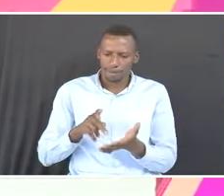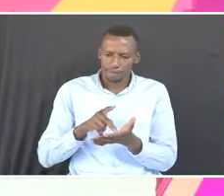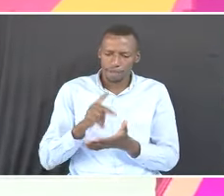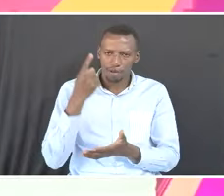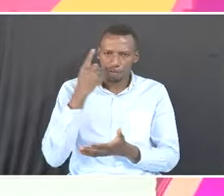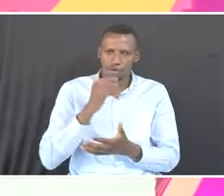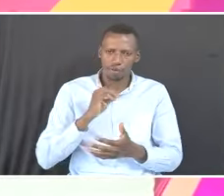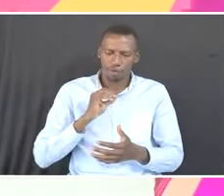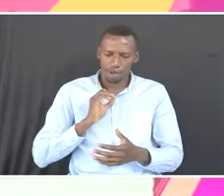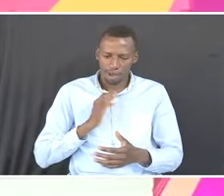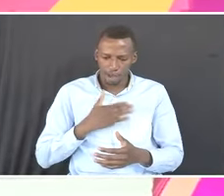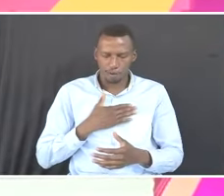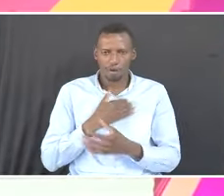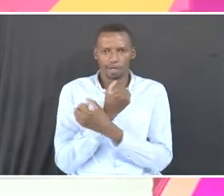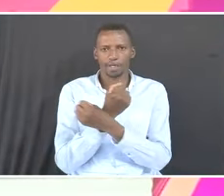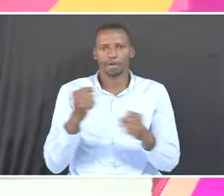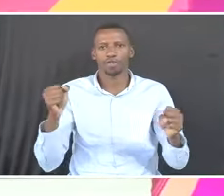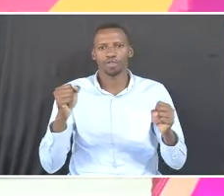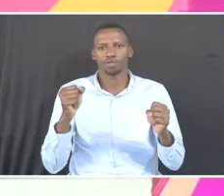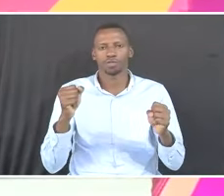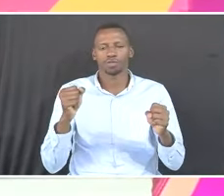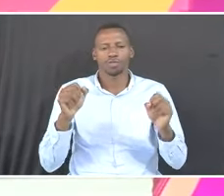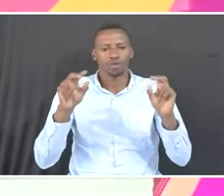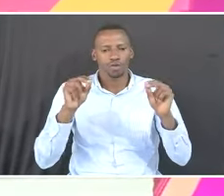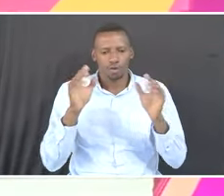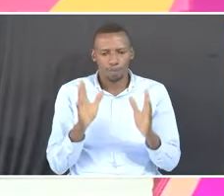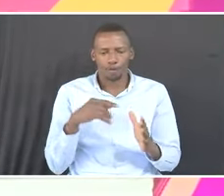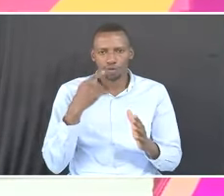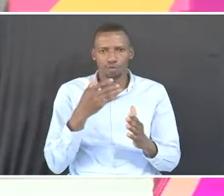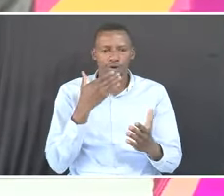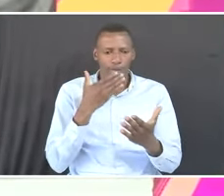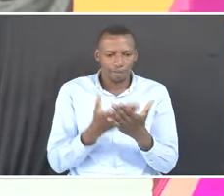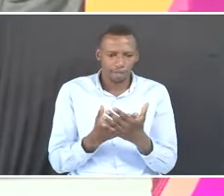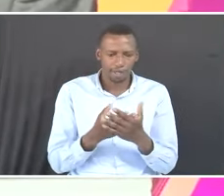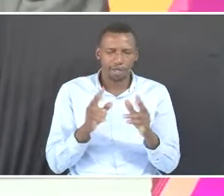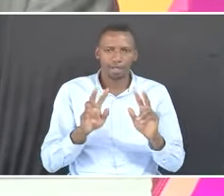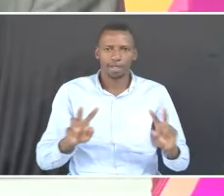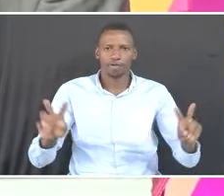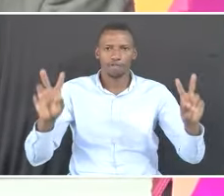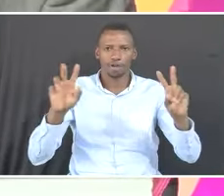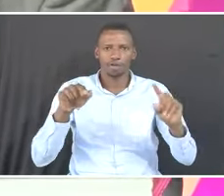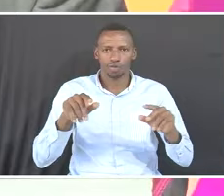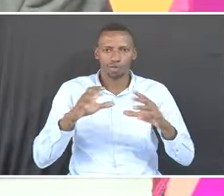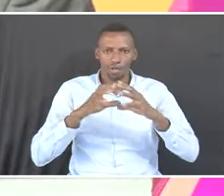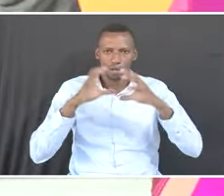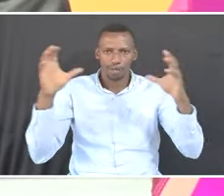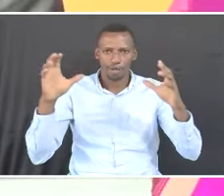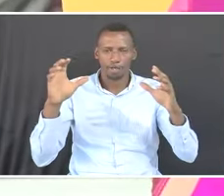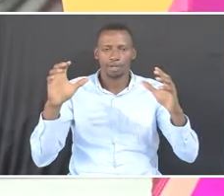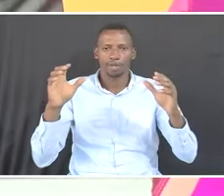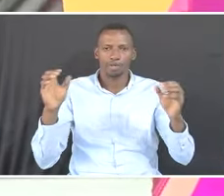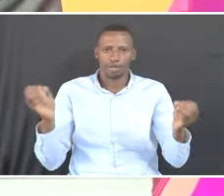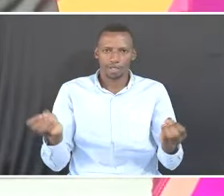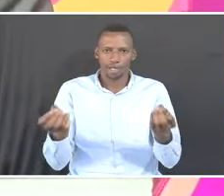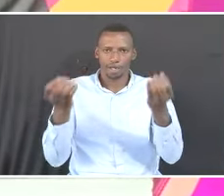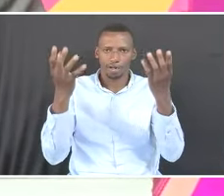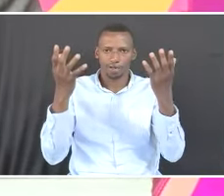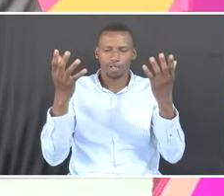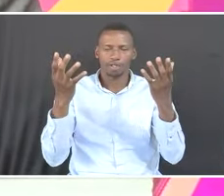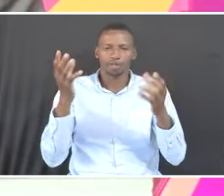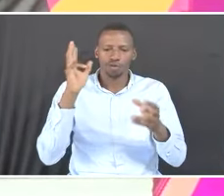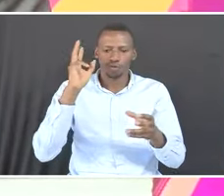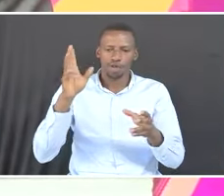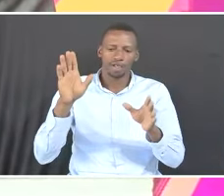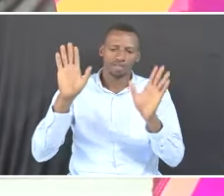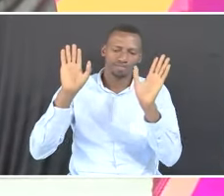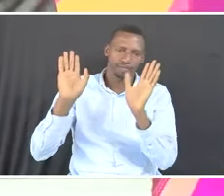salvation. And no one who appreciates the value of this great sacrifice or the worth of the soul will